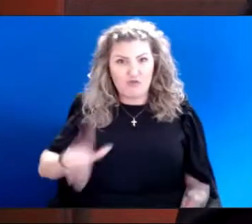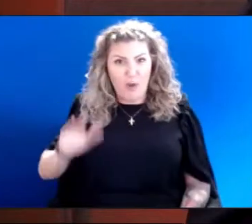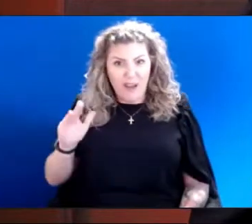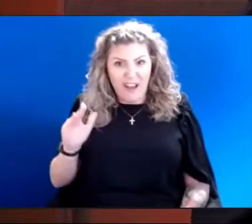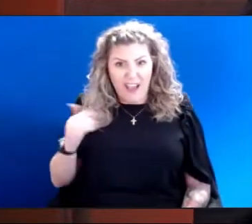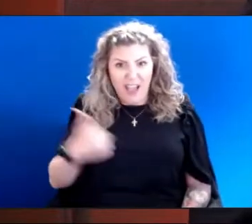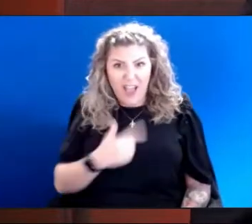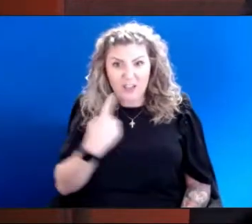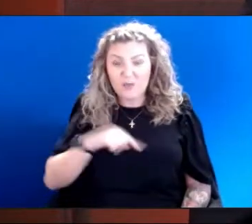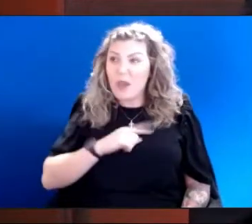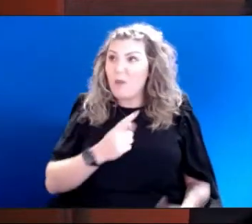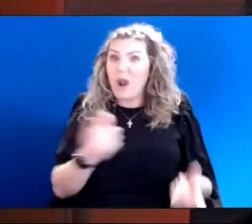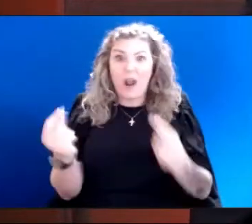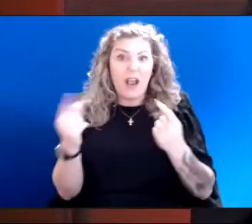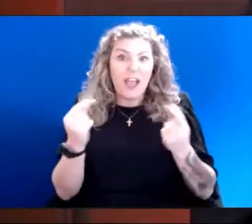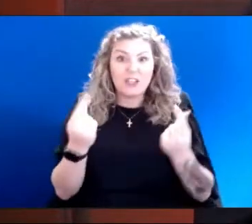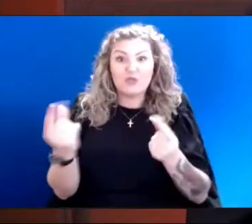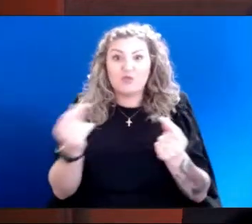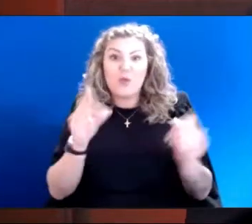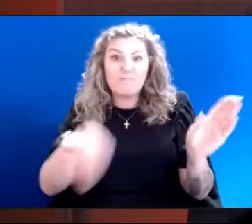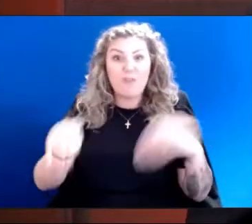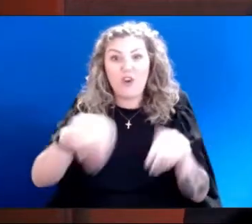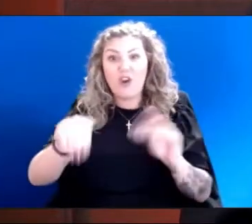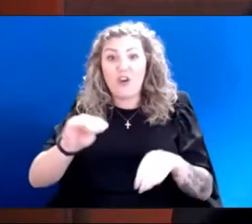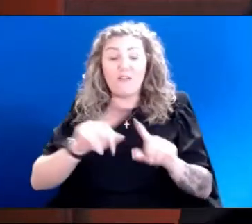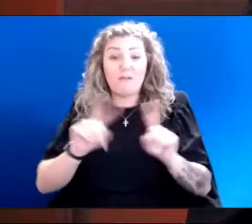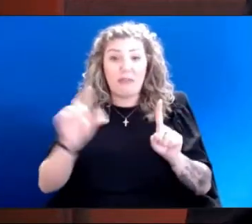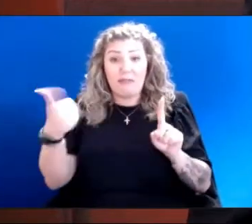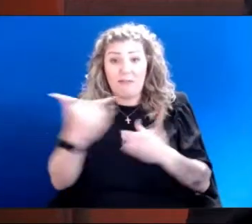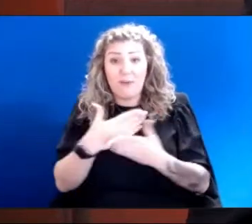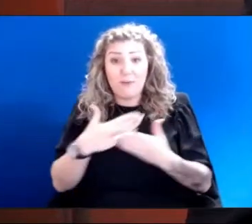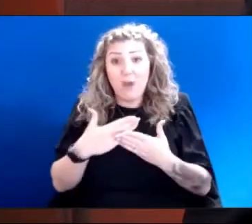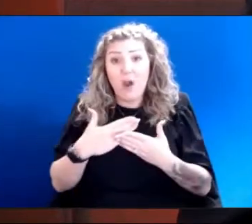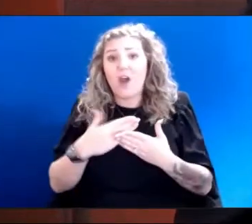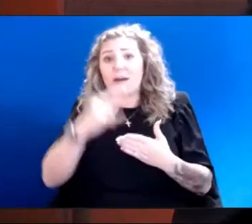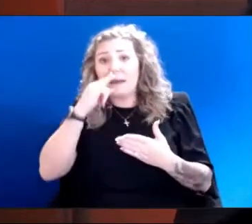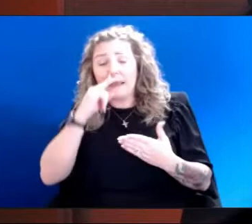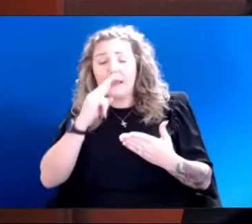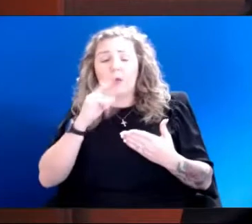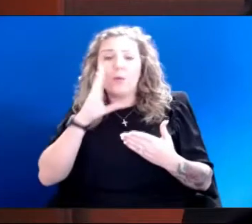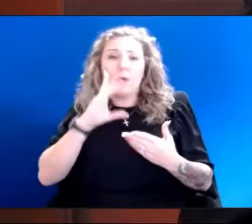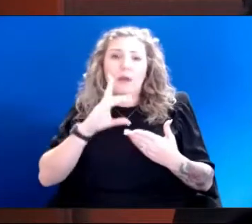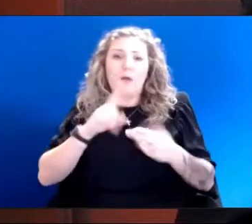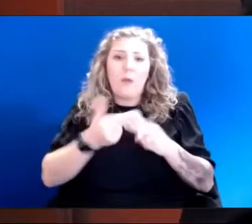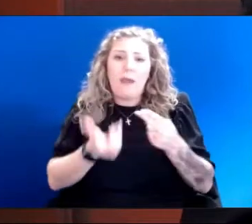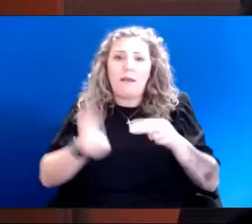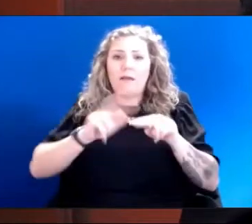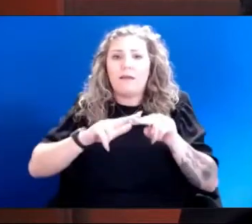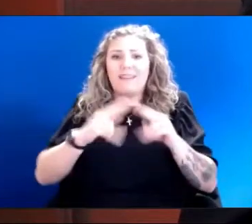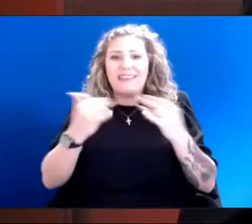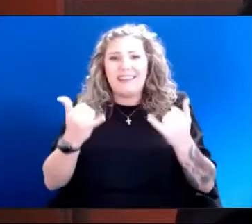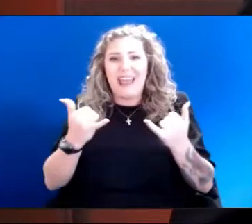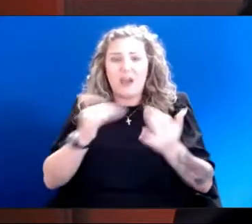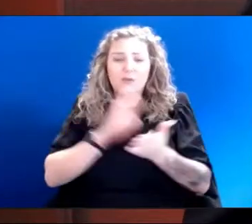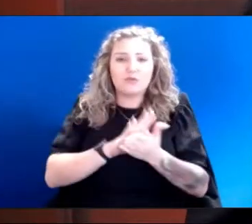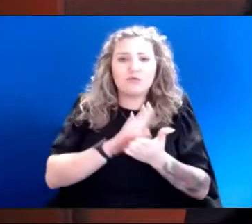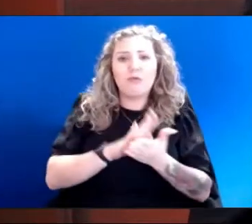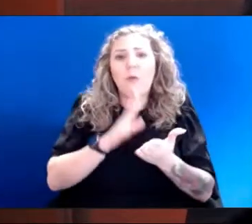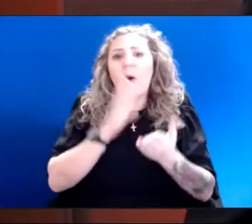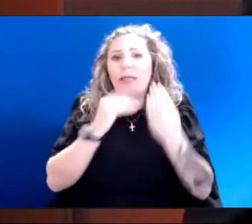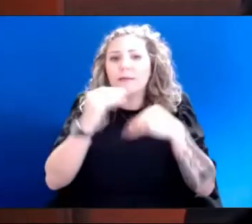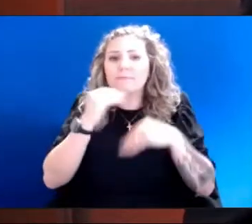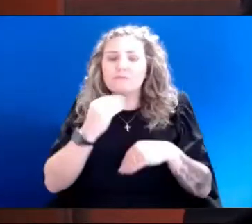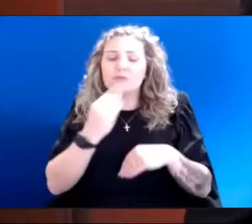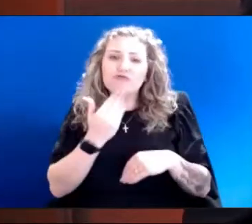things and moving. Right. But the other piece is, so the kid starts to gain weight. Now they're in school, they're eating sugary foods. You're going to have